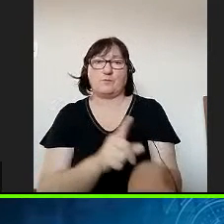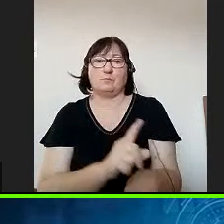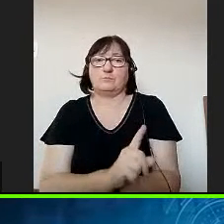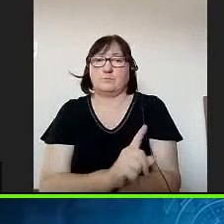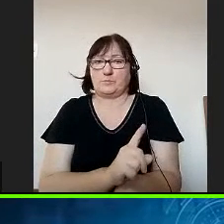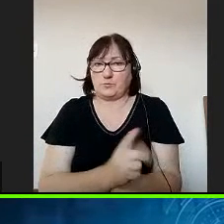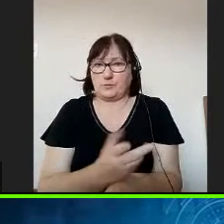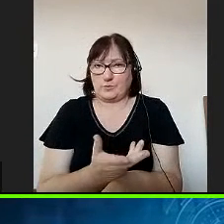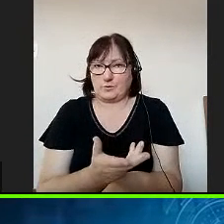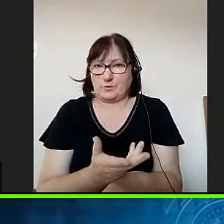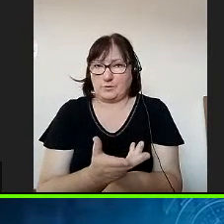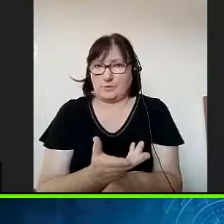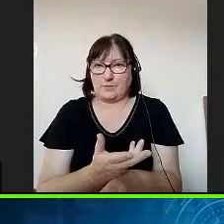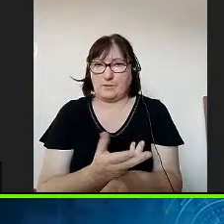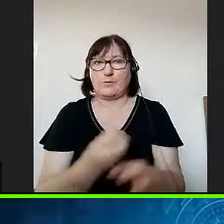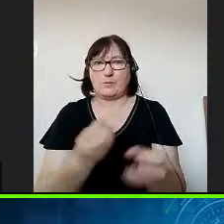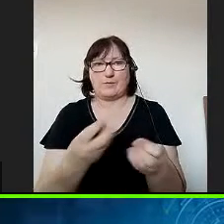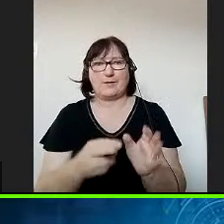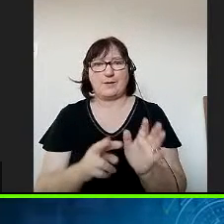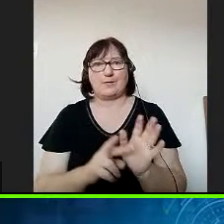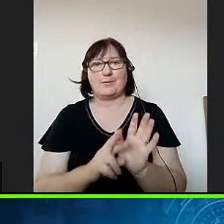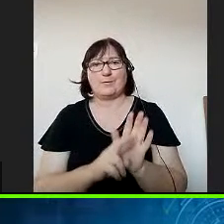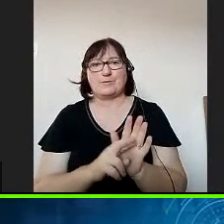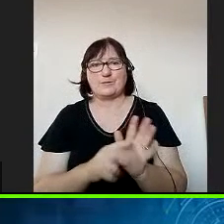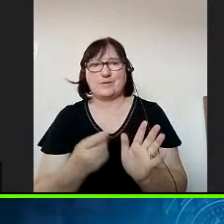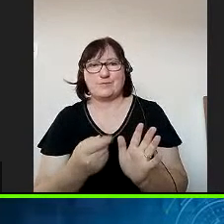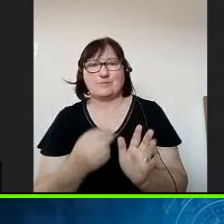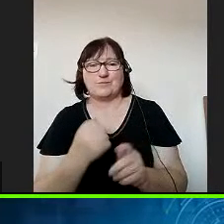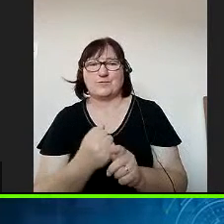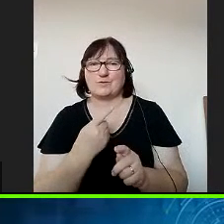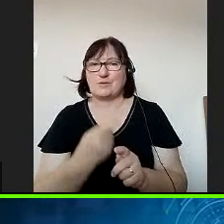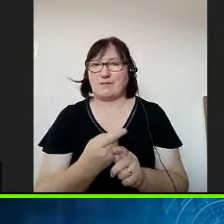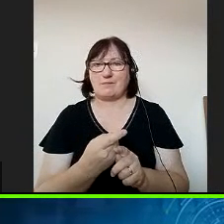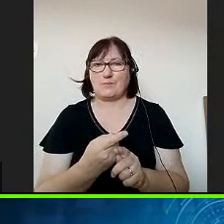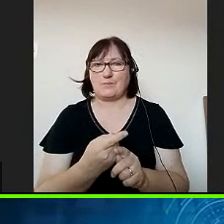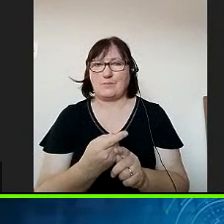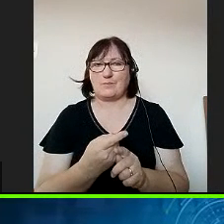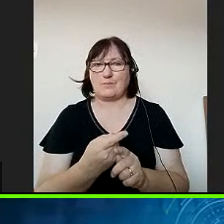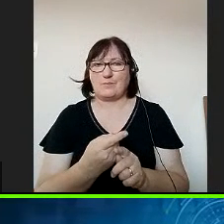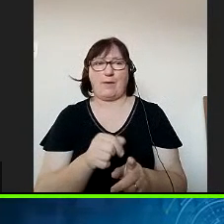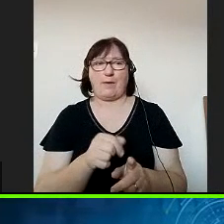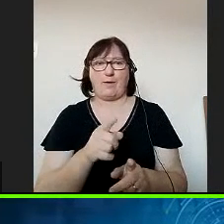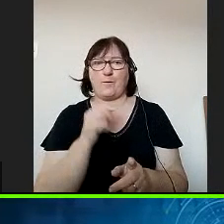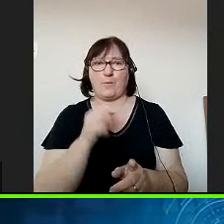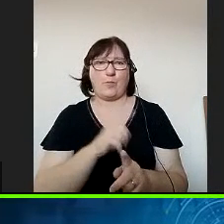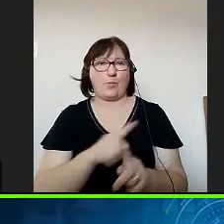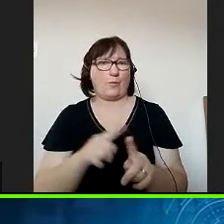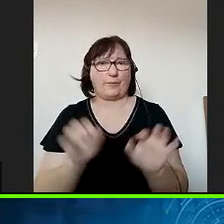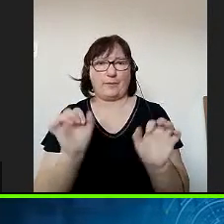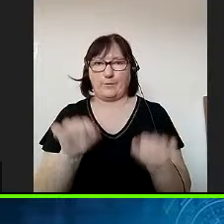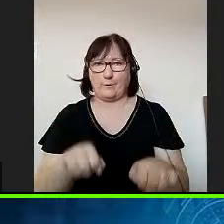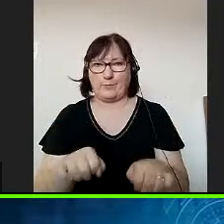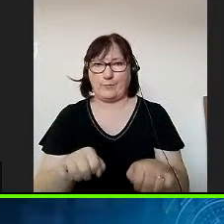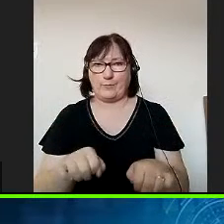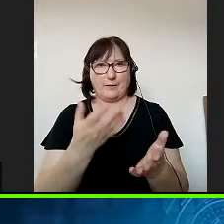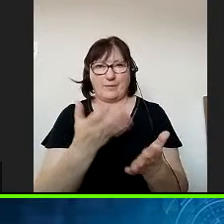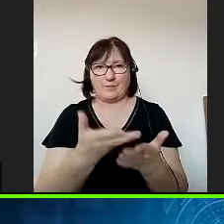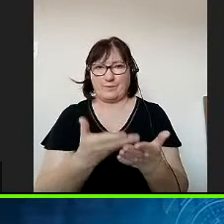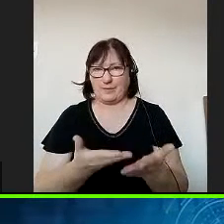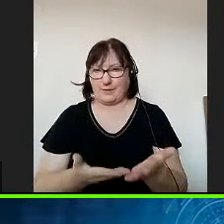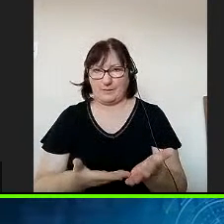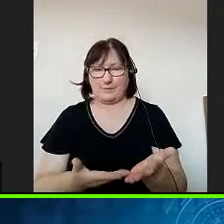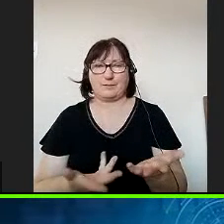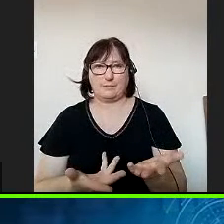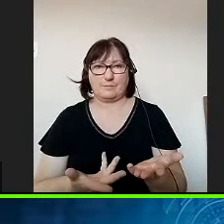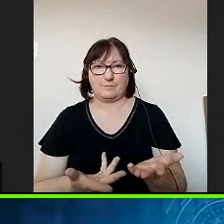give representation, to say why you think that it should not be classified in that code.